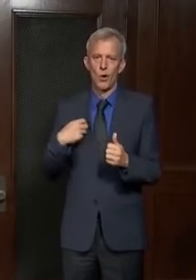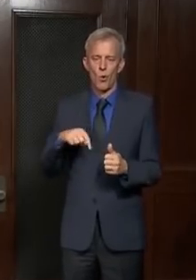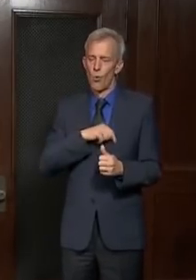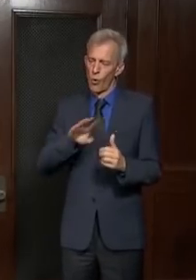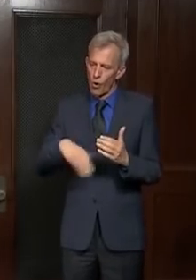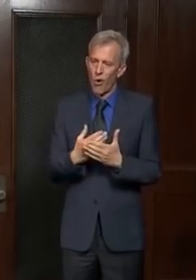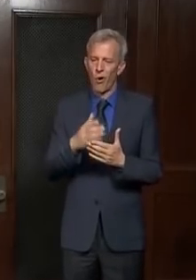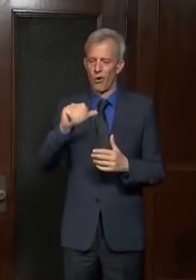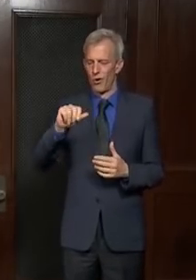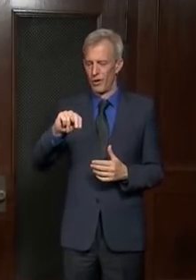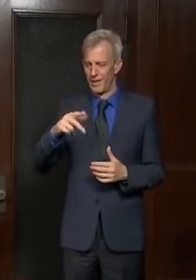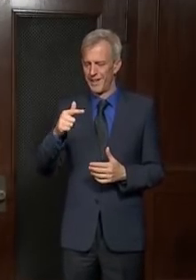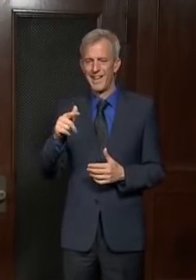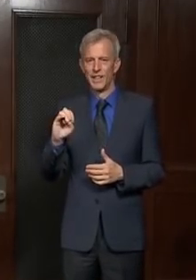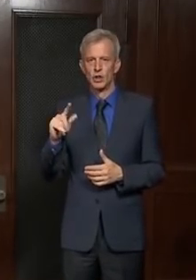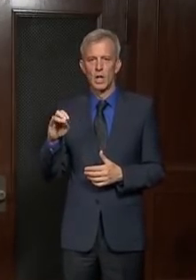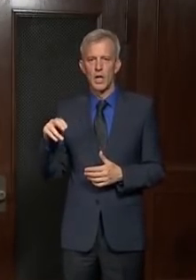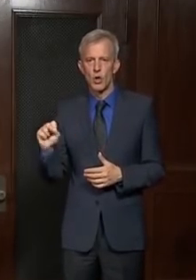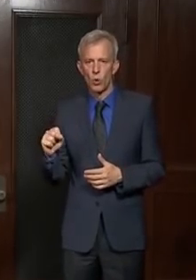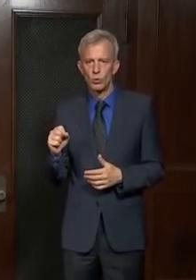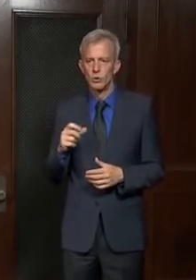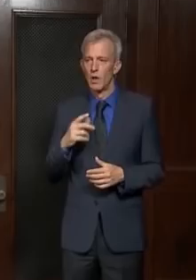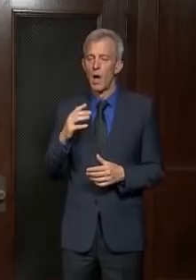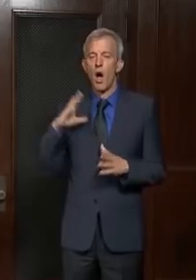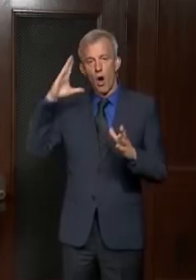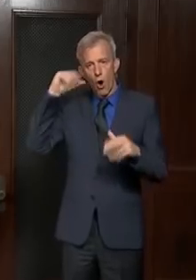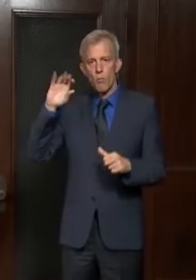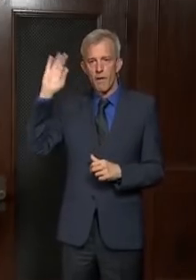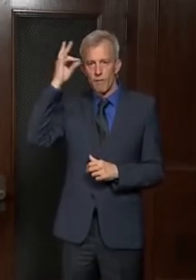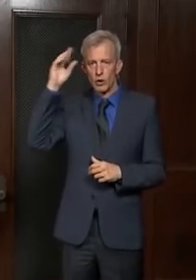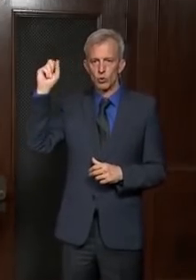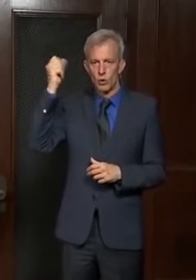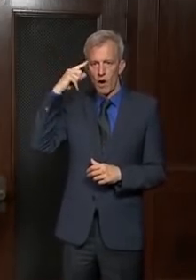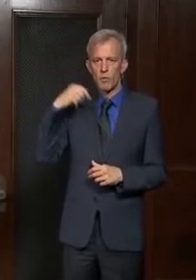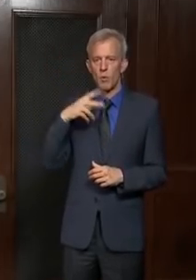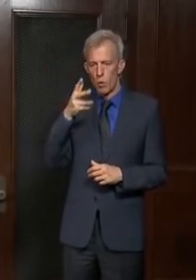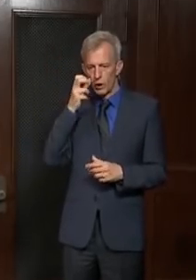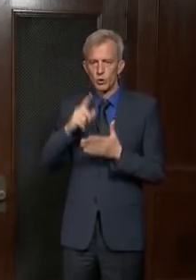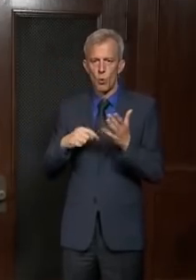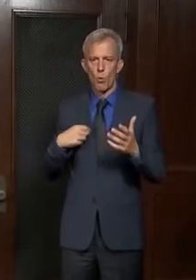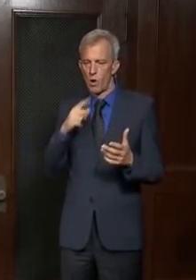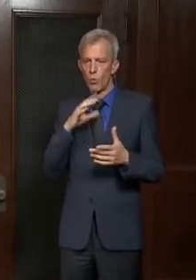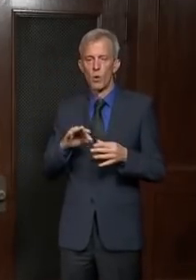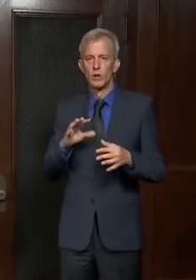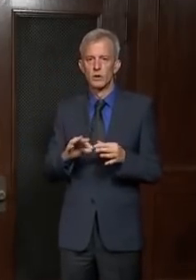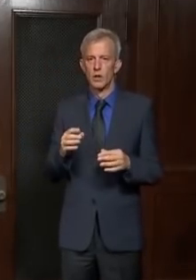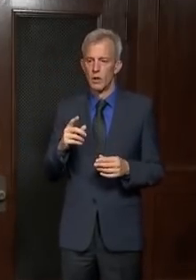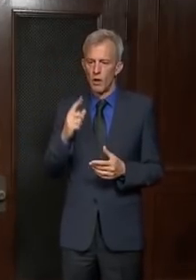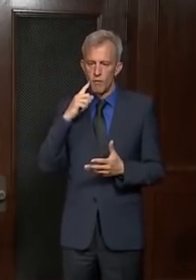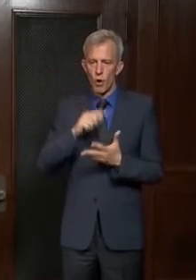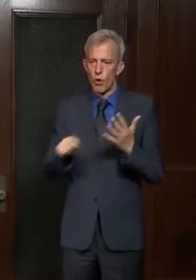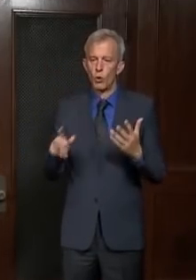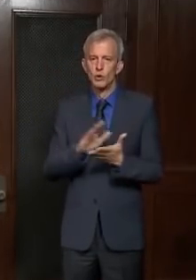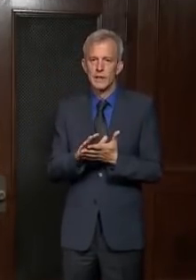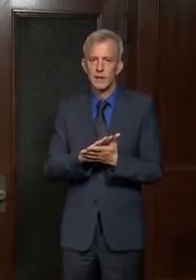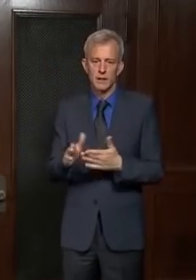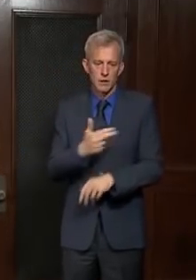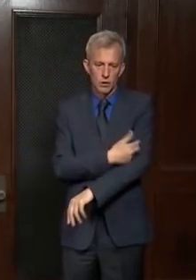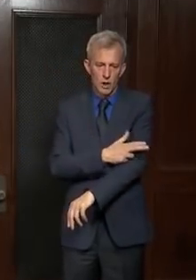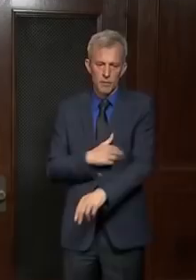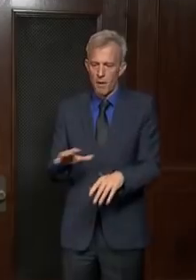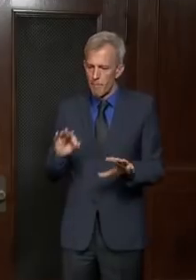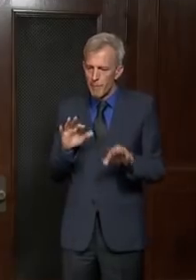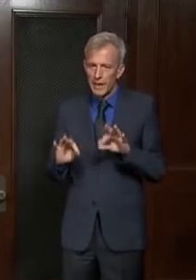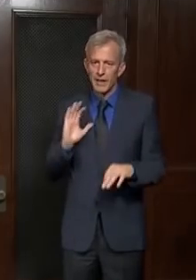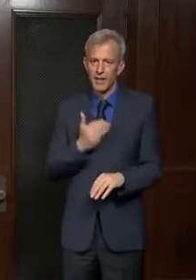Angelinos. And I hope that our federal government will listen to that too. Those who are cleaning our hospitals, those who are picking our